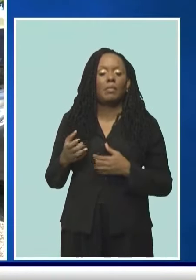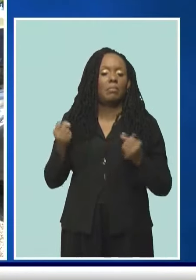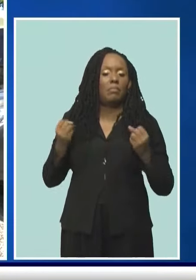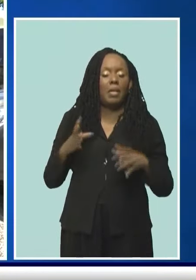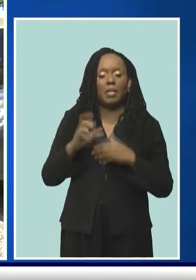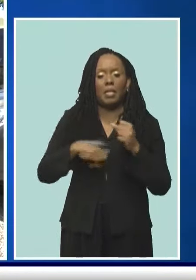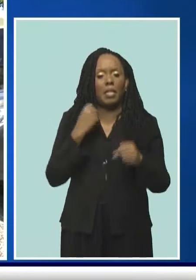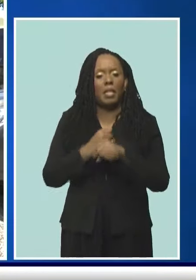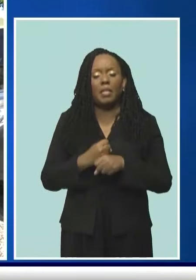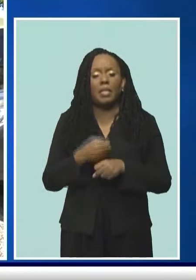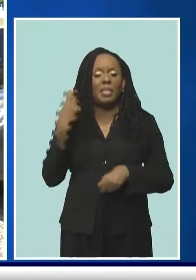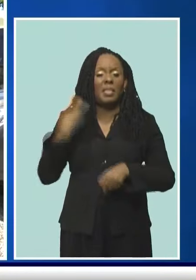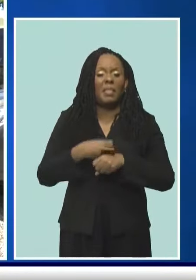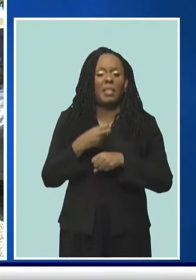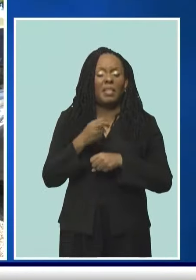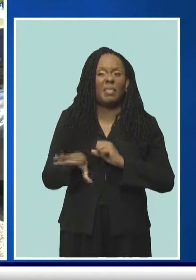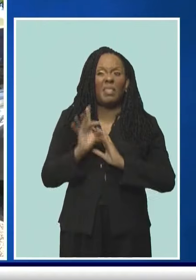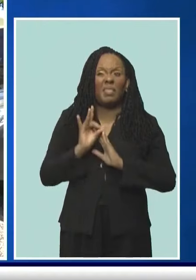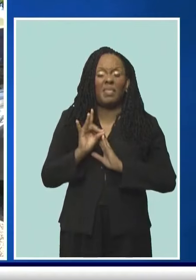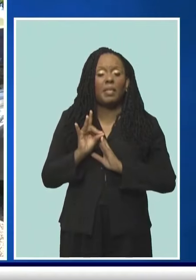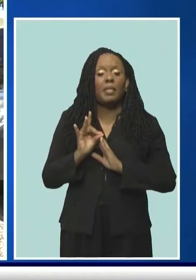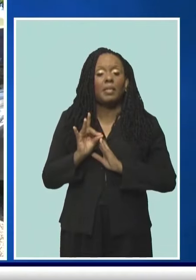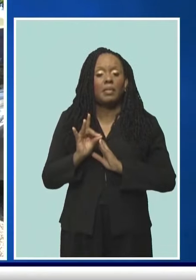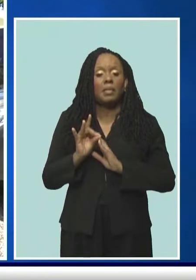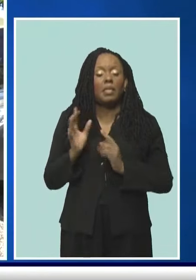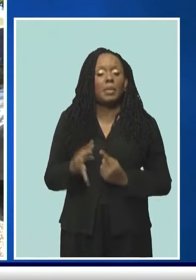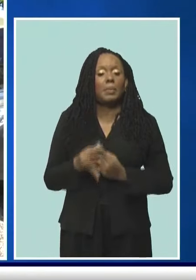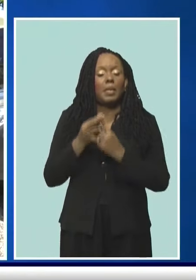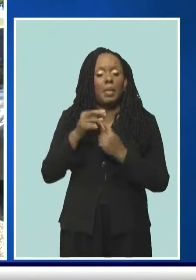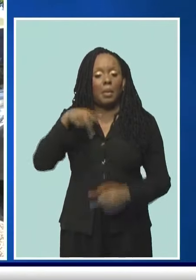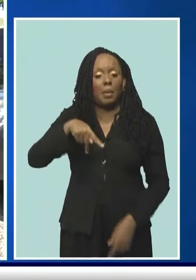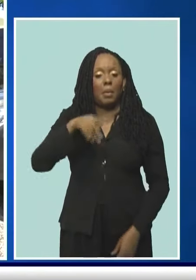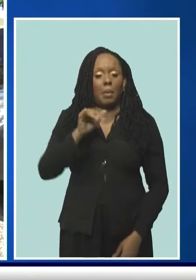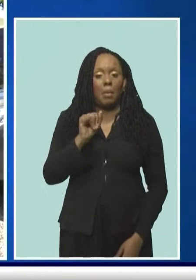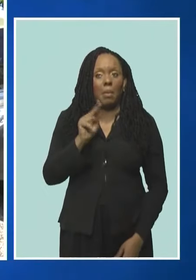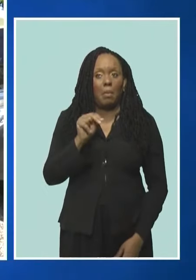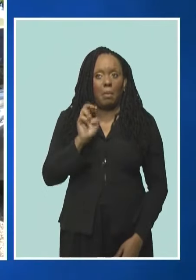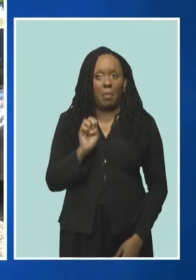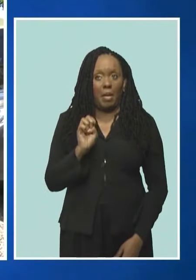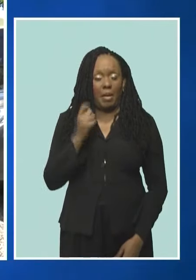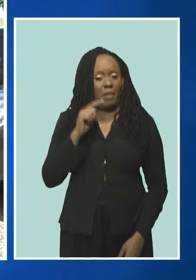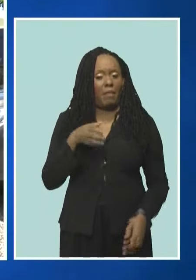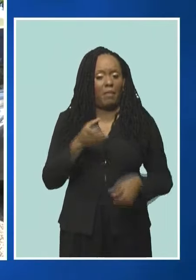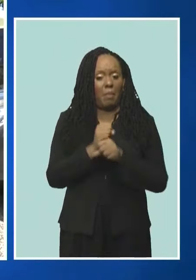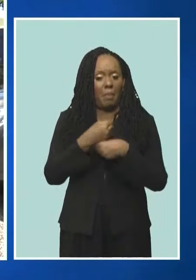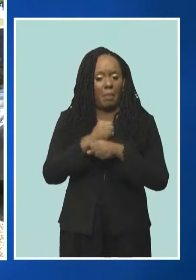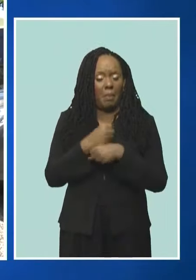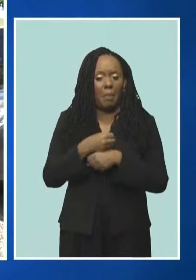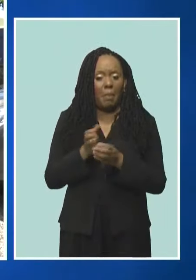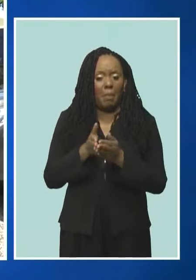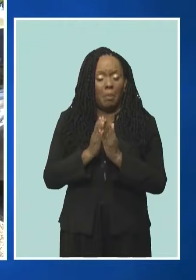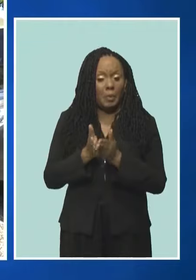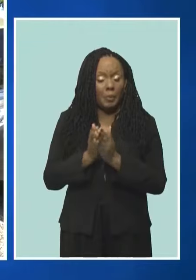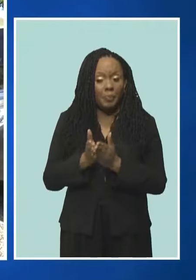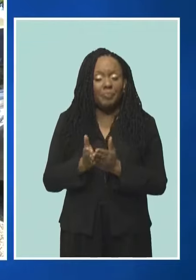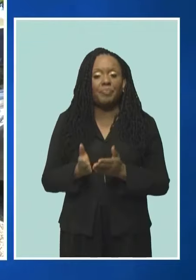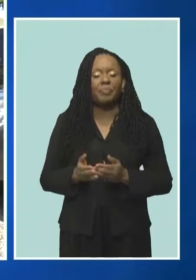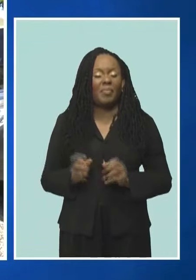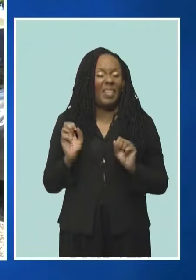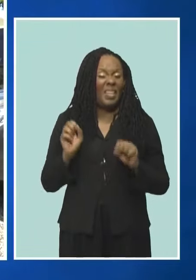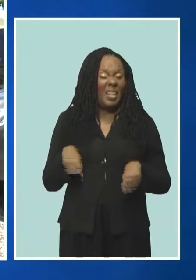boats. You get in Honduras pine with treated, which is, we can use it, but